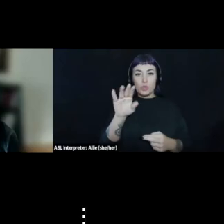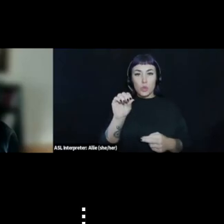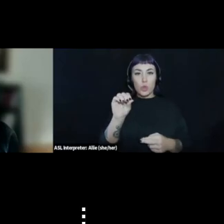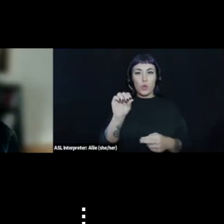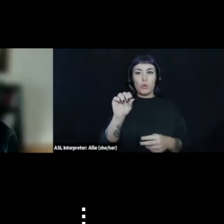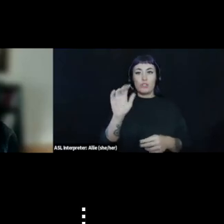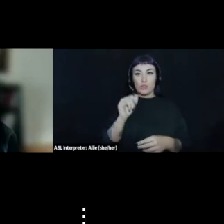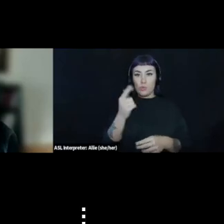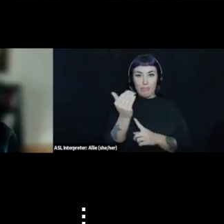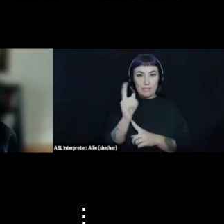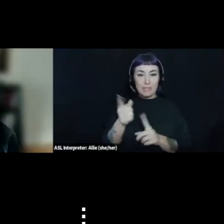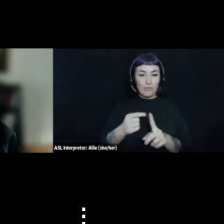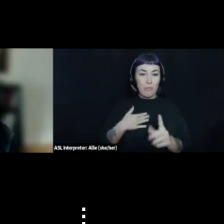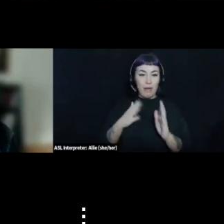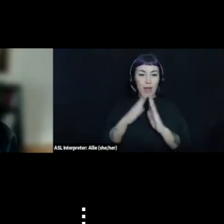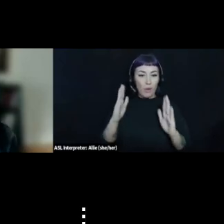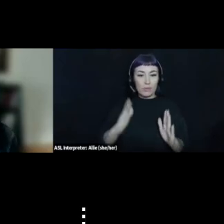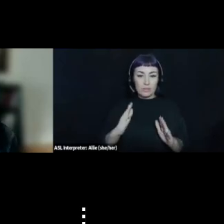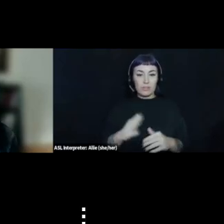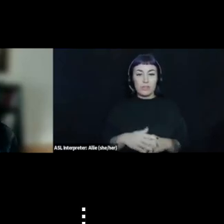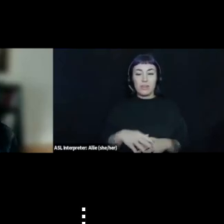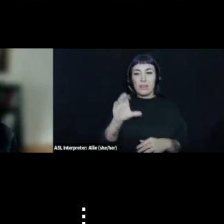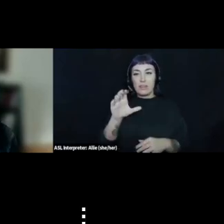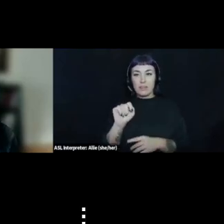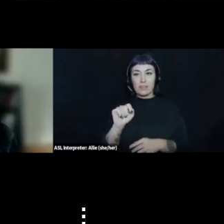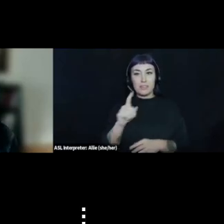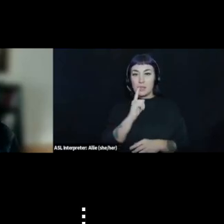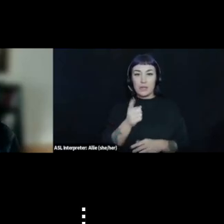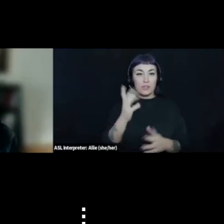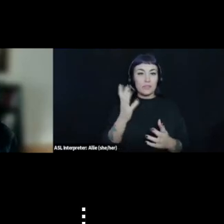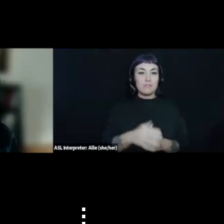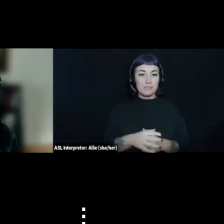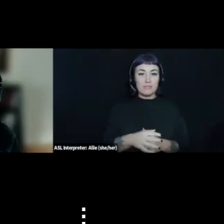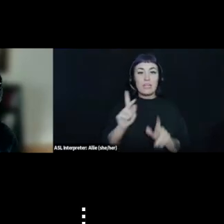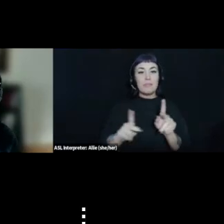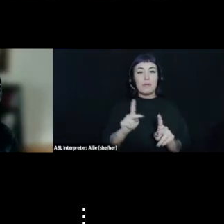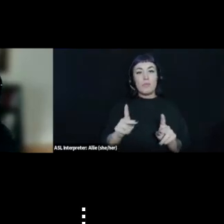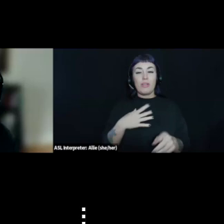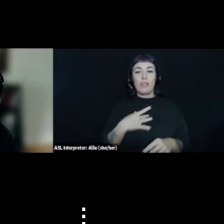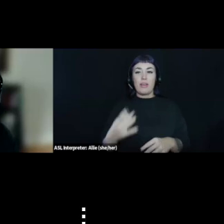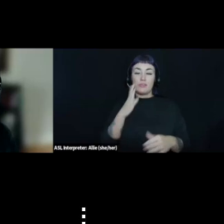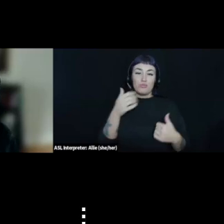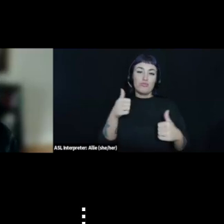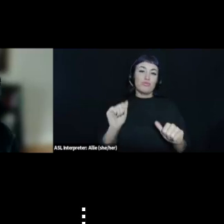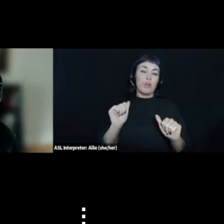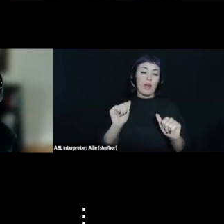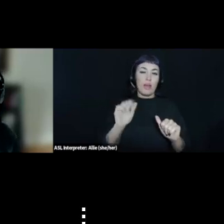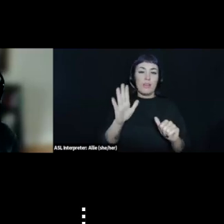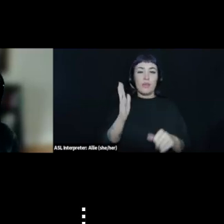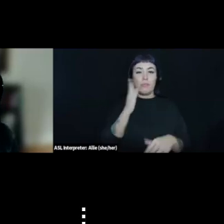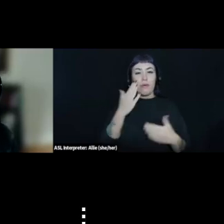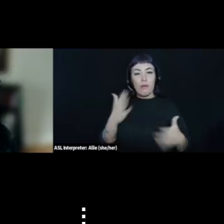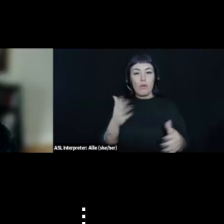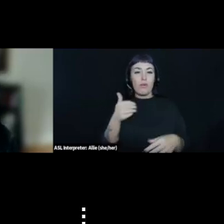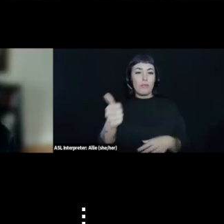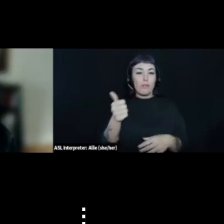one like 15 minutes from my house in Connecticut. There's people like to, try it out in their bedrooms on